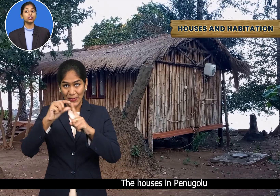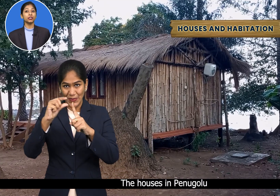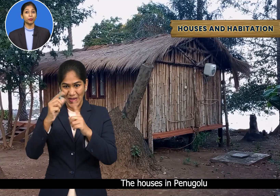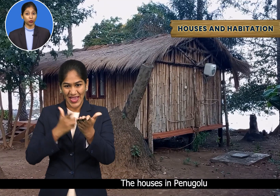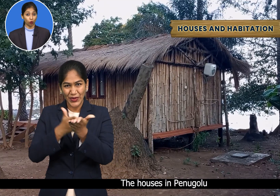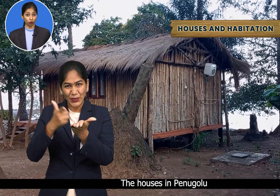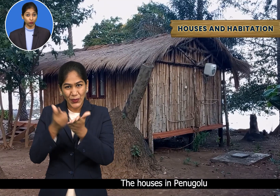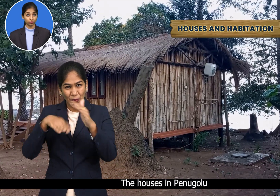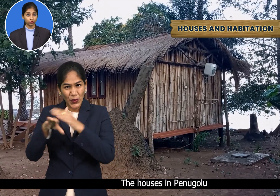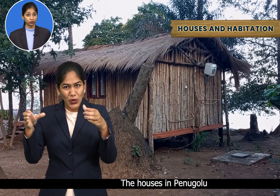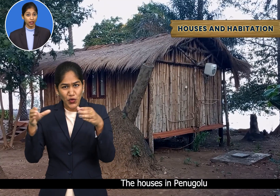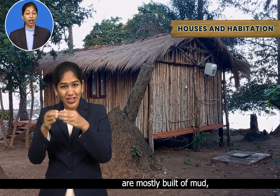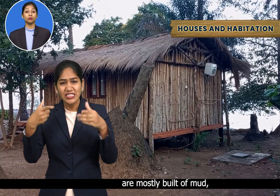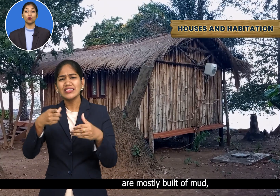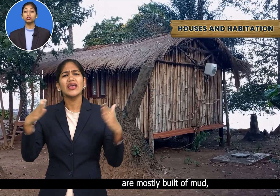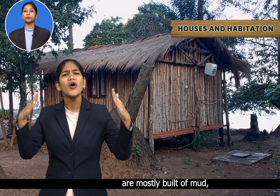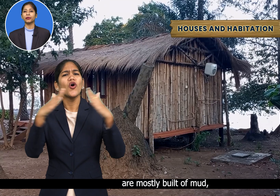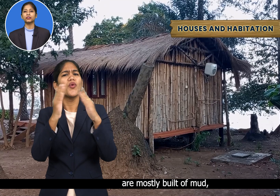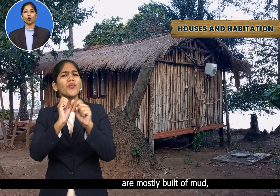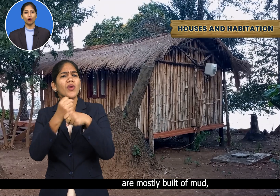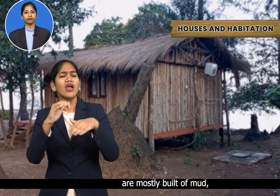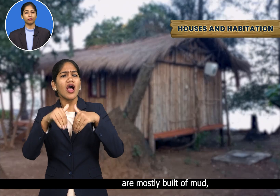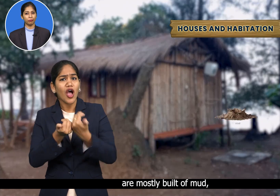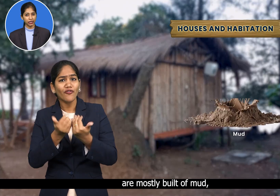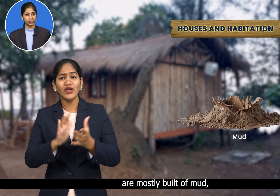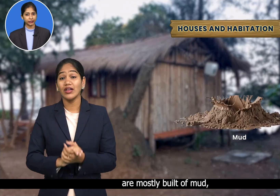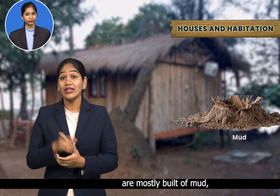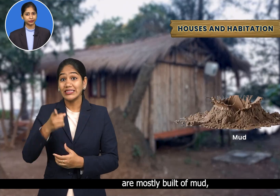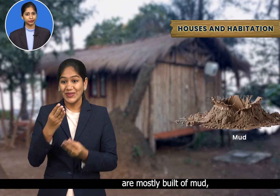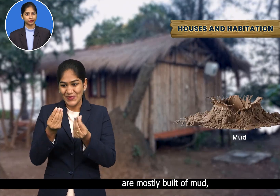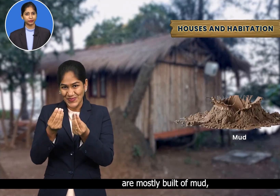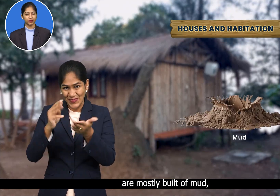The houses in Penugolu are mostly built of mud,